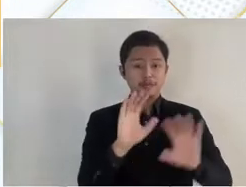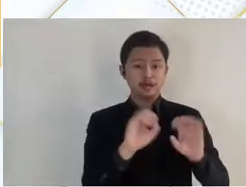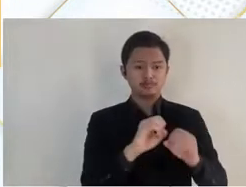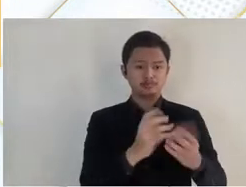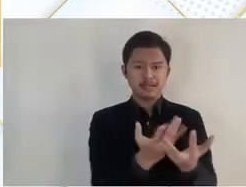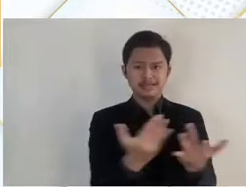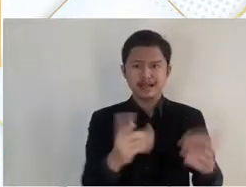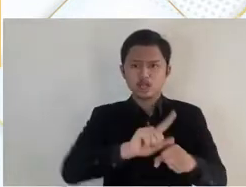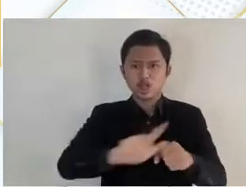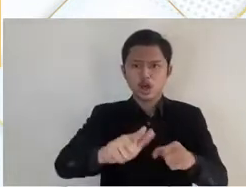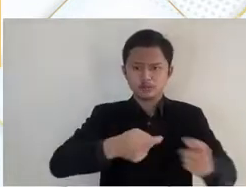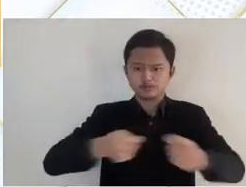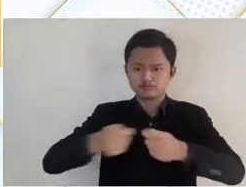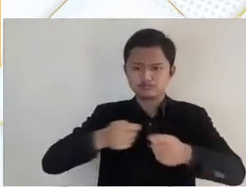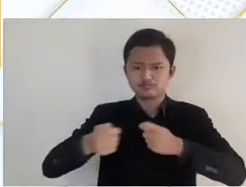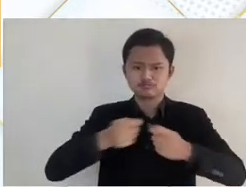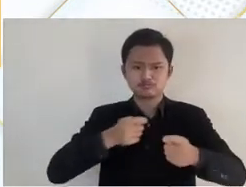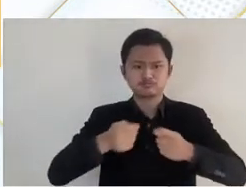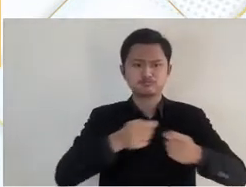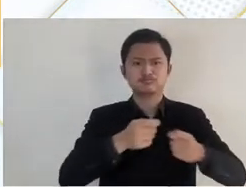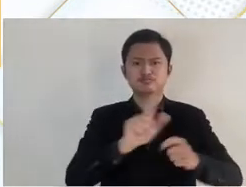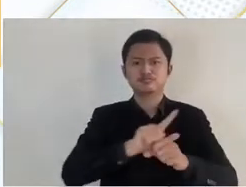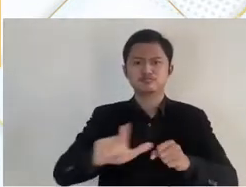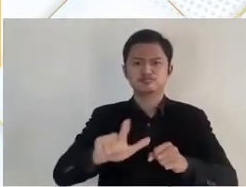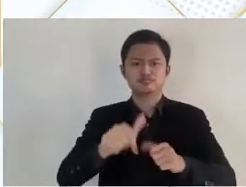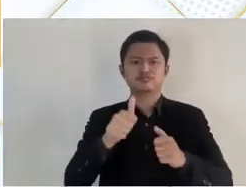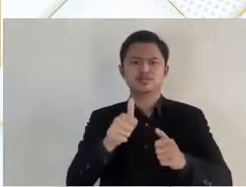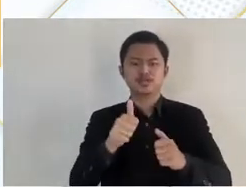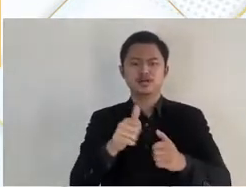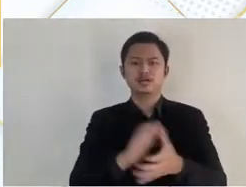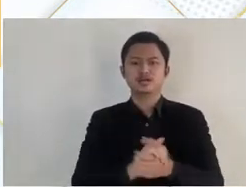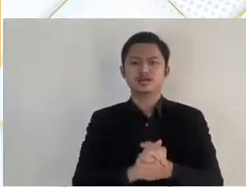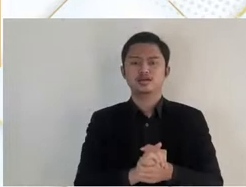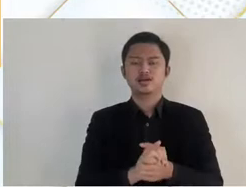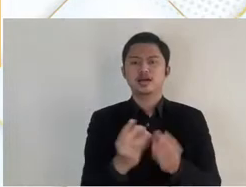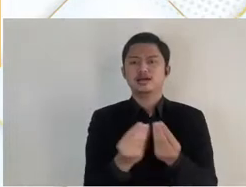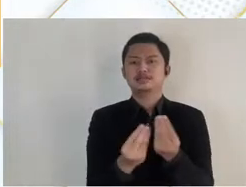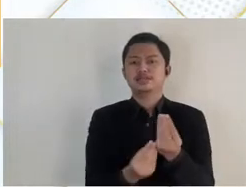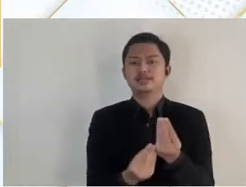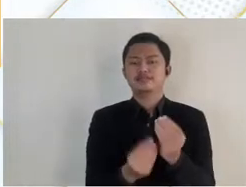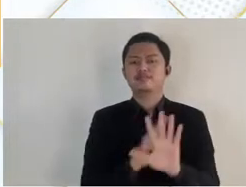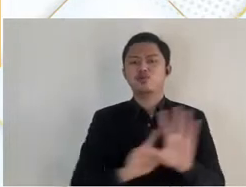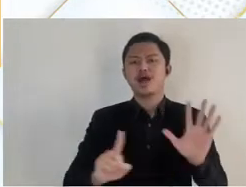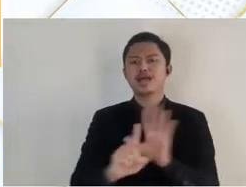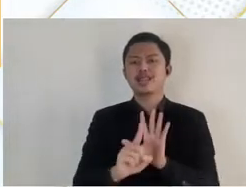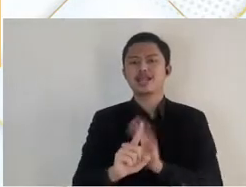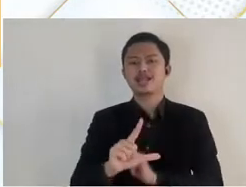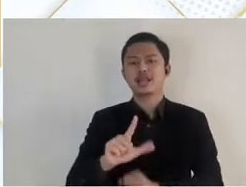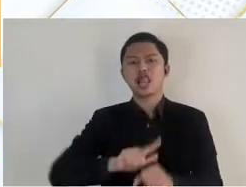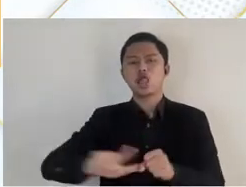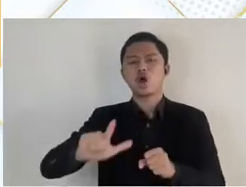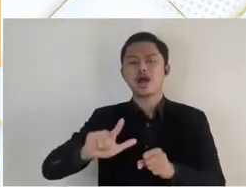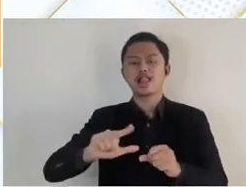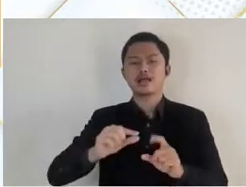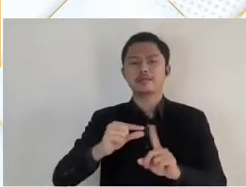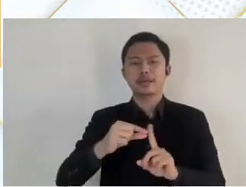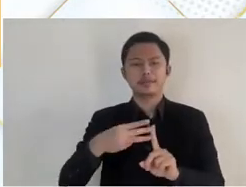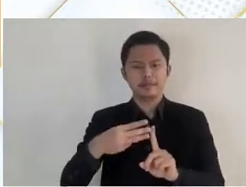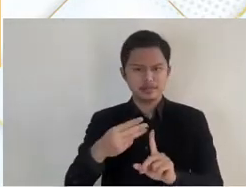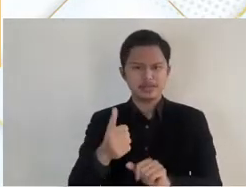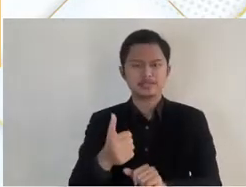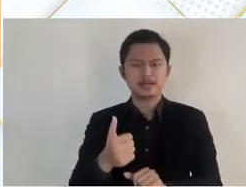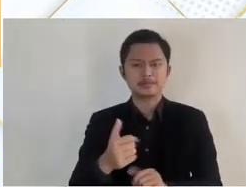support and activities in conjunction with local UN agencies, such as on such events, such as Peacekeeping